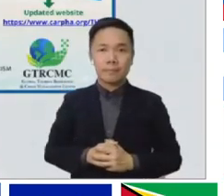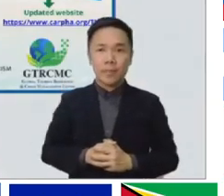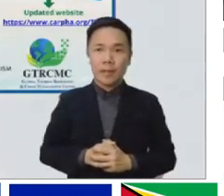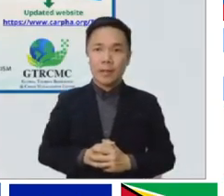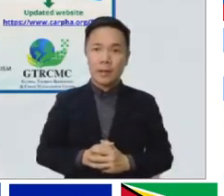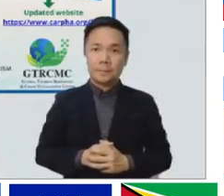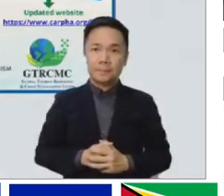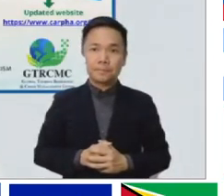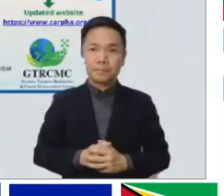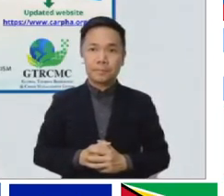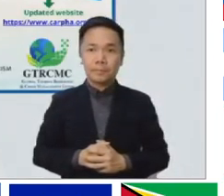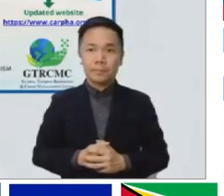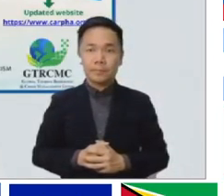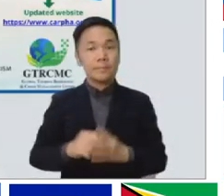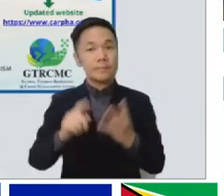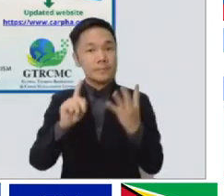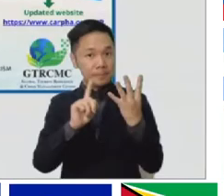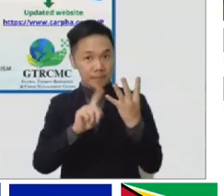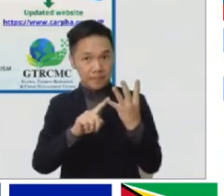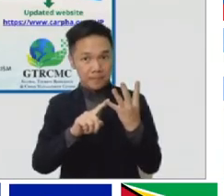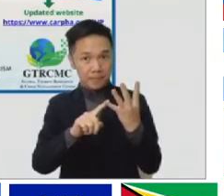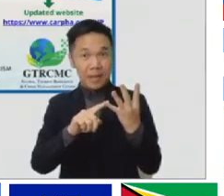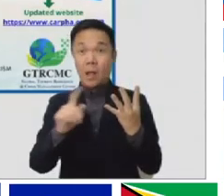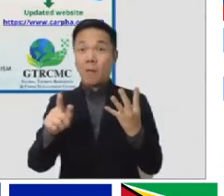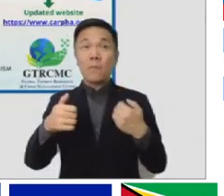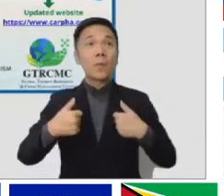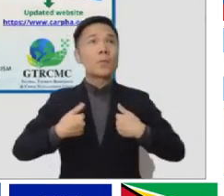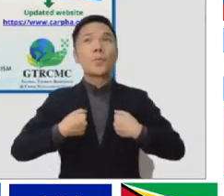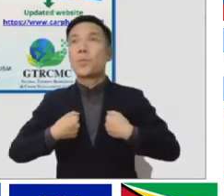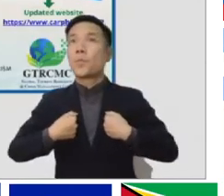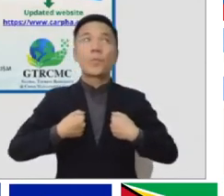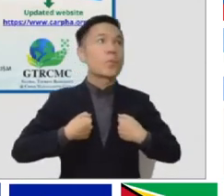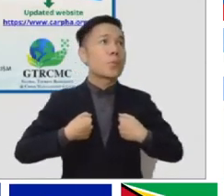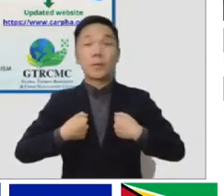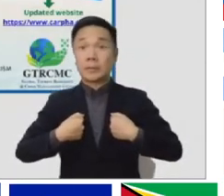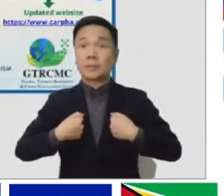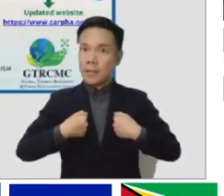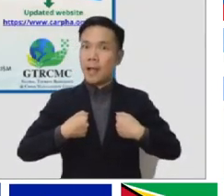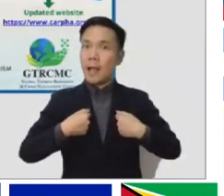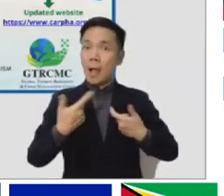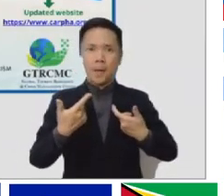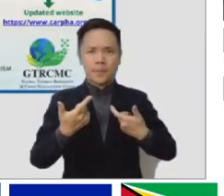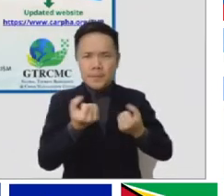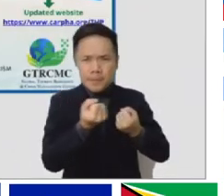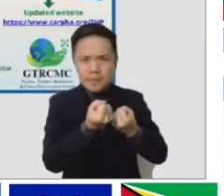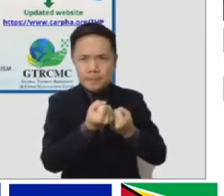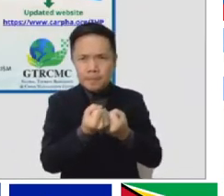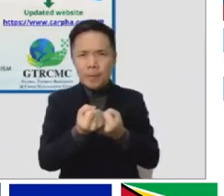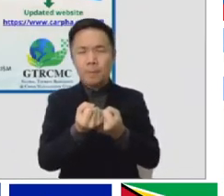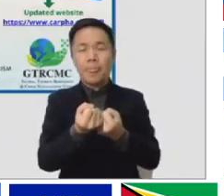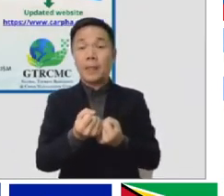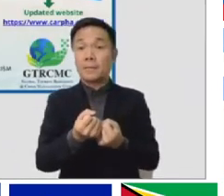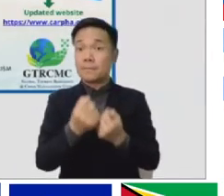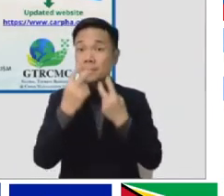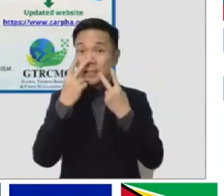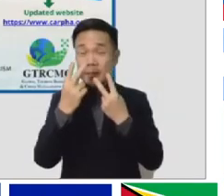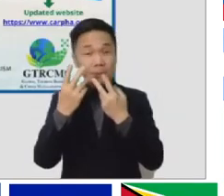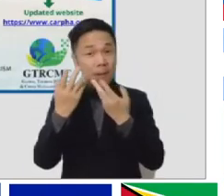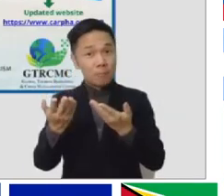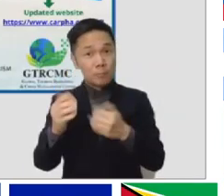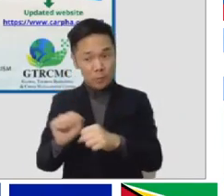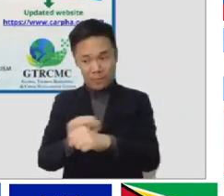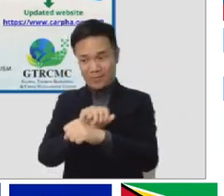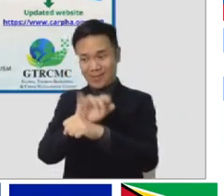tourism sector. The tourism and health program, we are very proud of it, and it came into its own during this